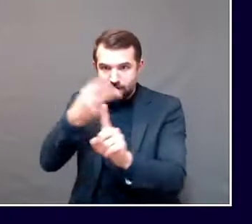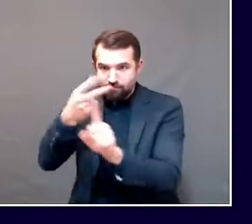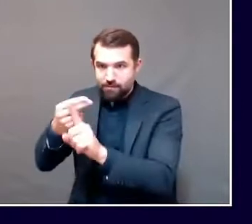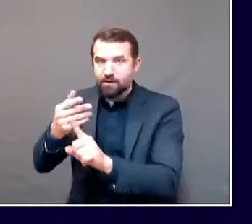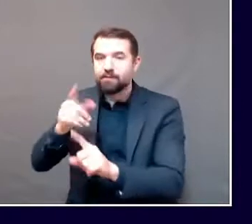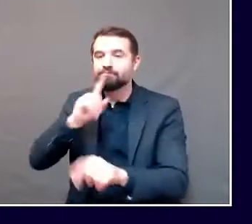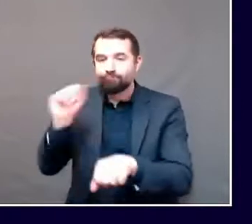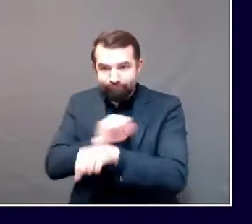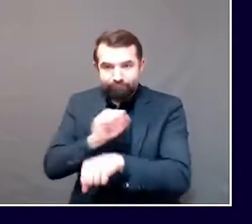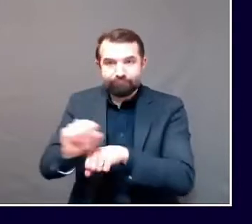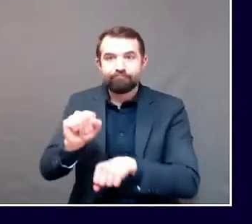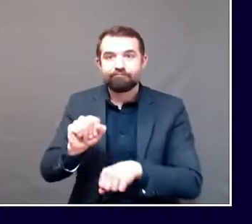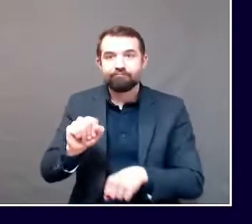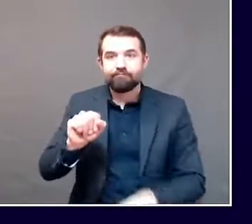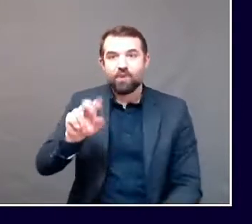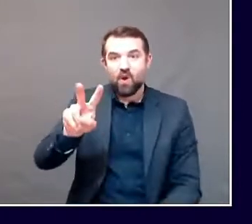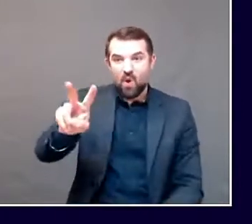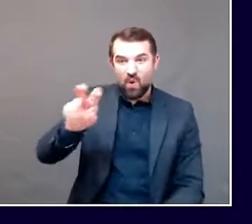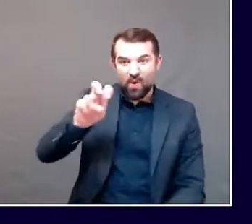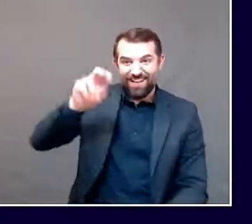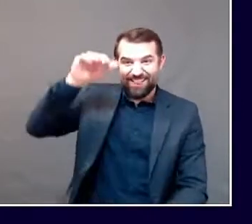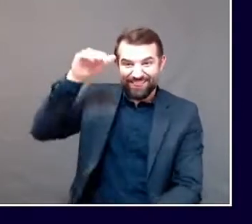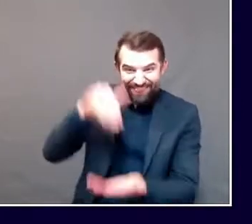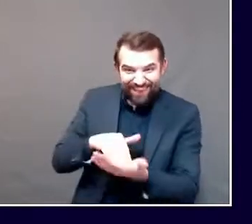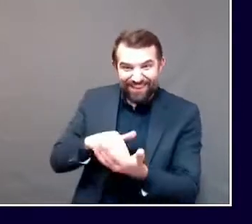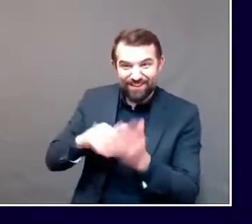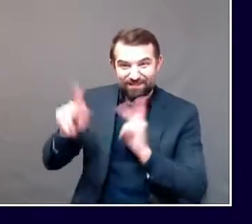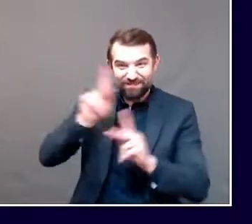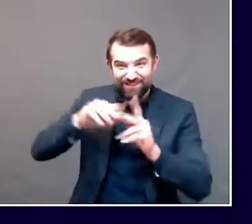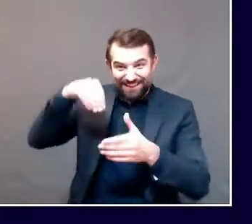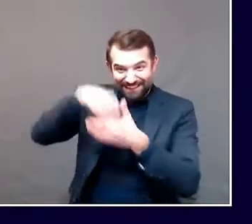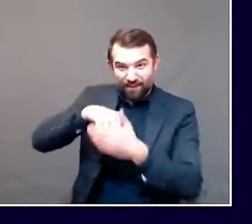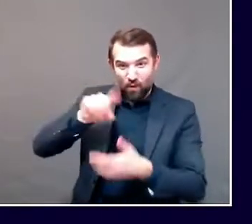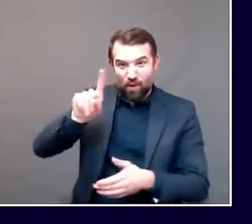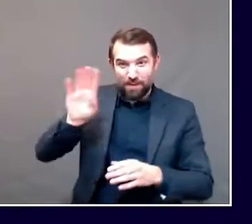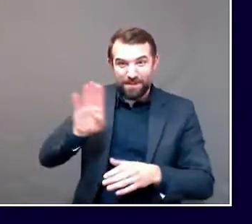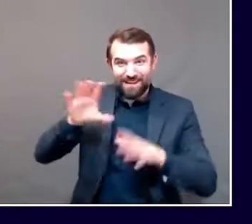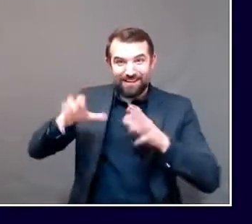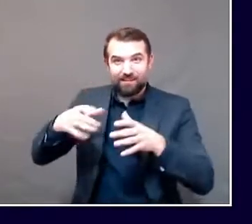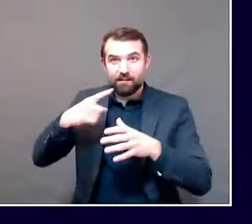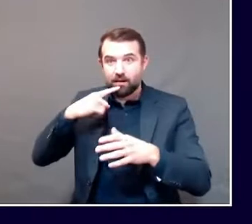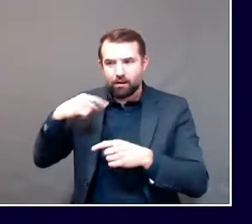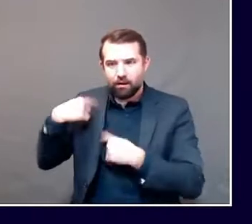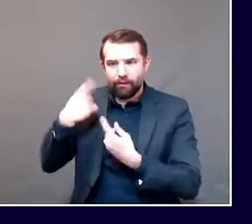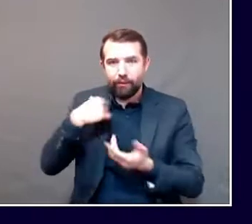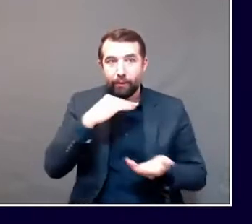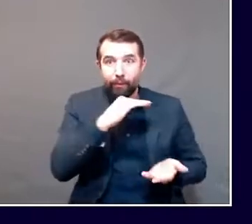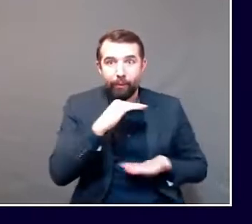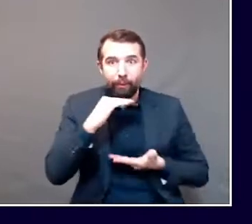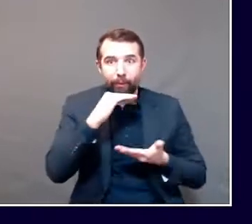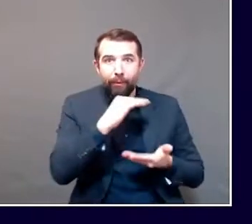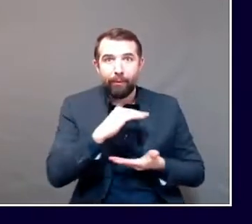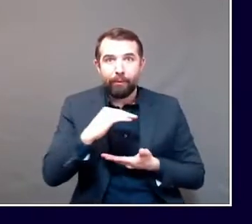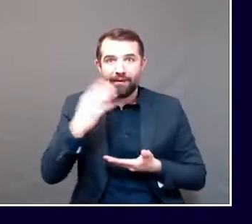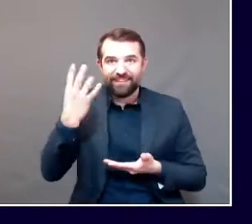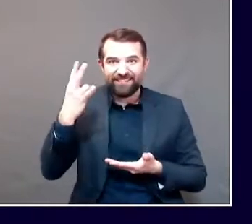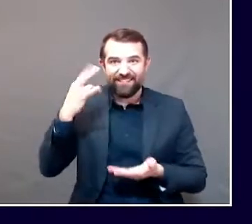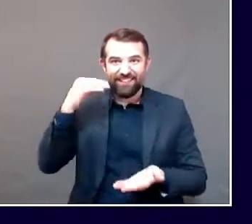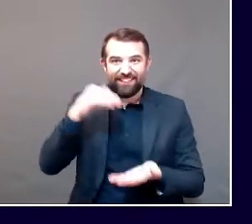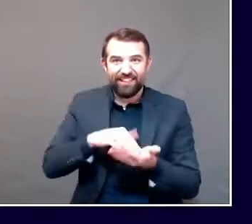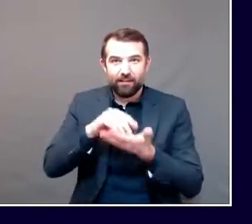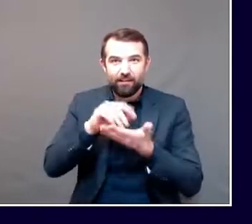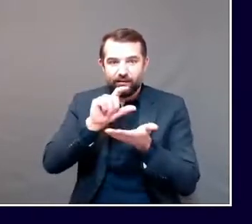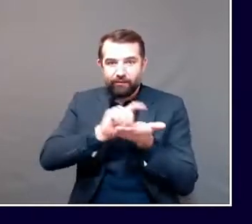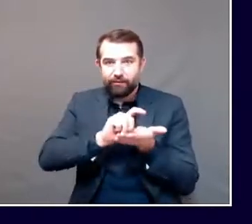on the order of 200,000 people. And all we've been getting in Maine to date is about 17,000 doses per